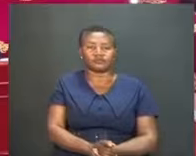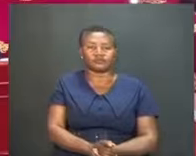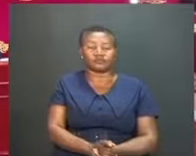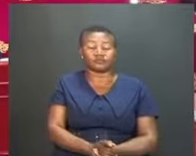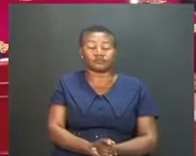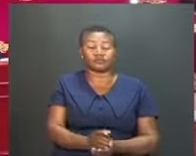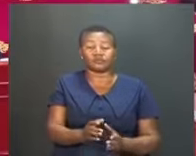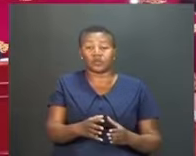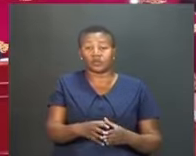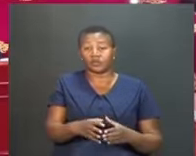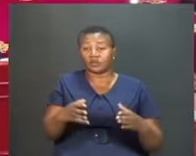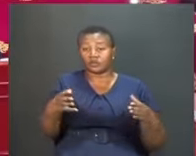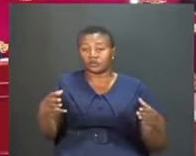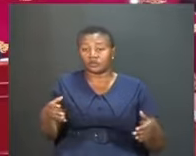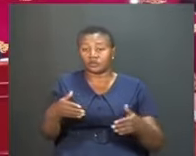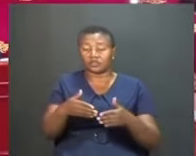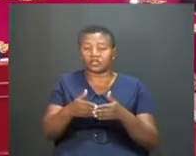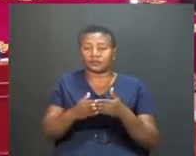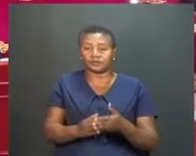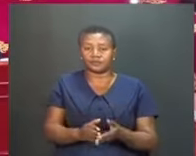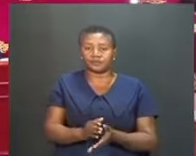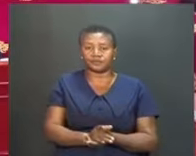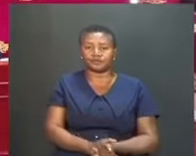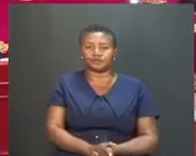Majority Leader.